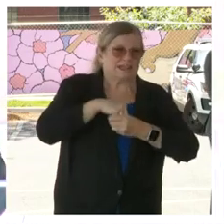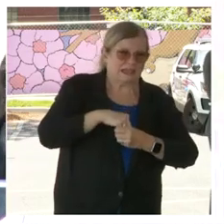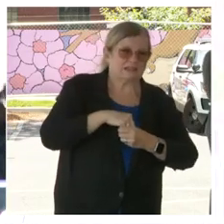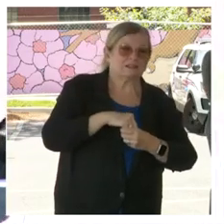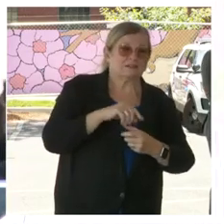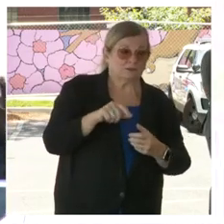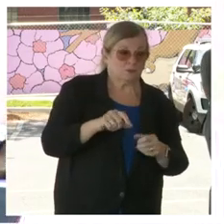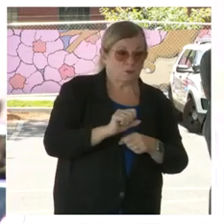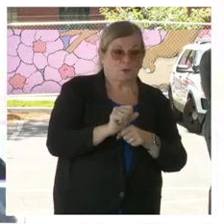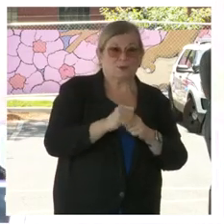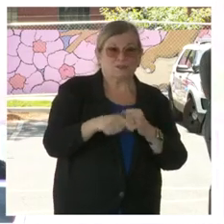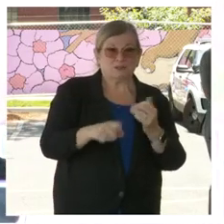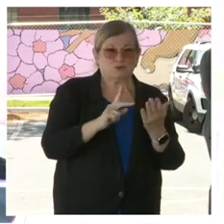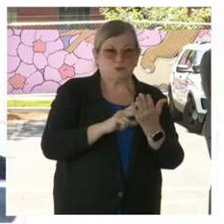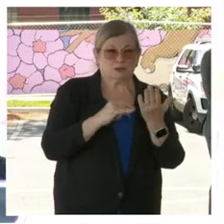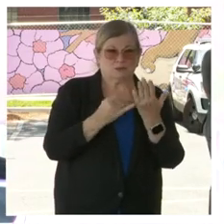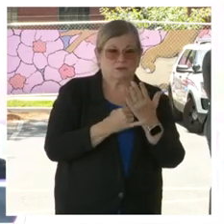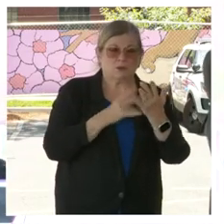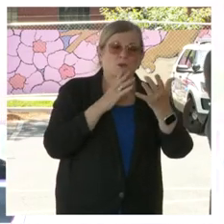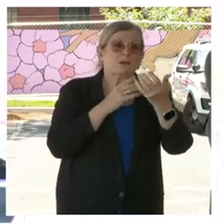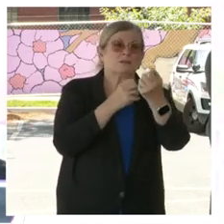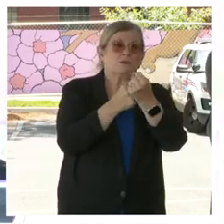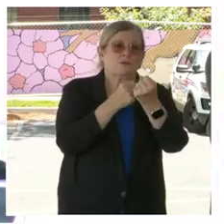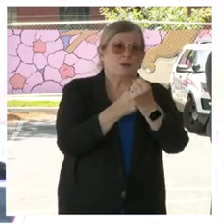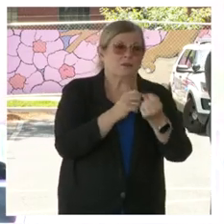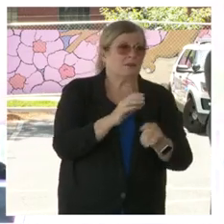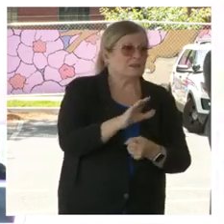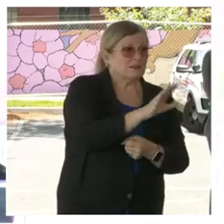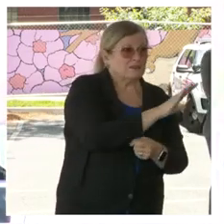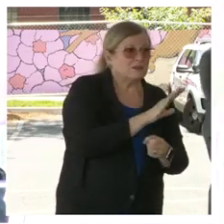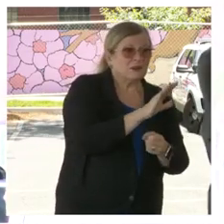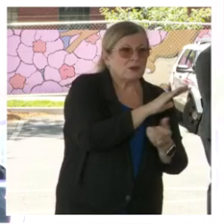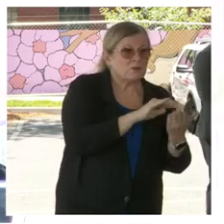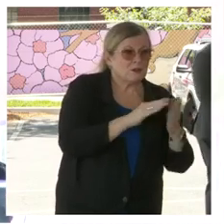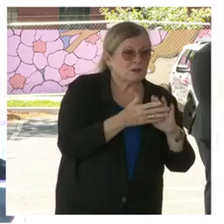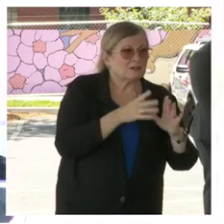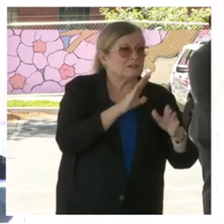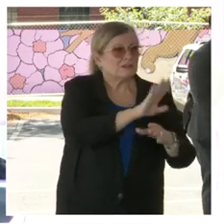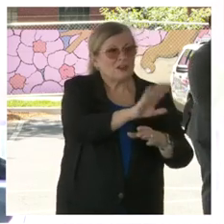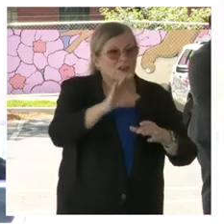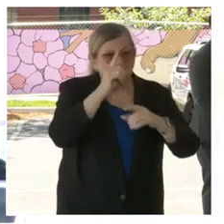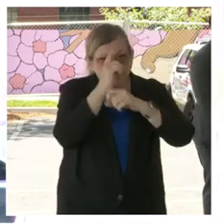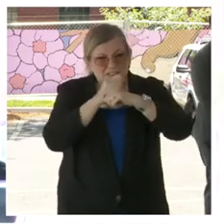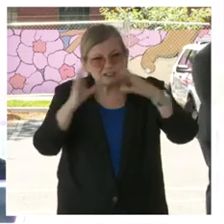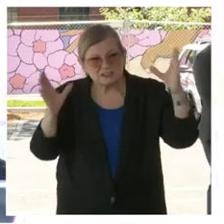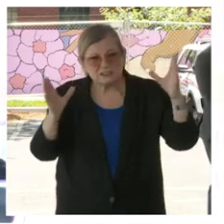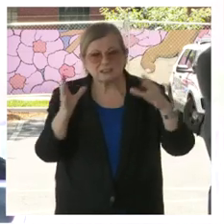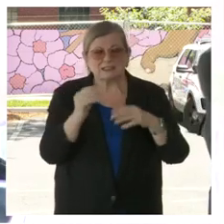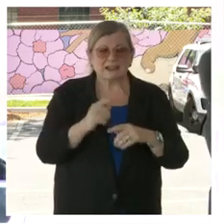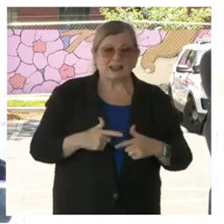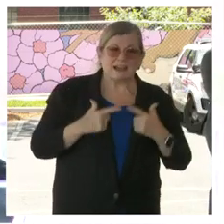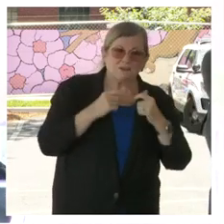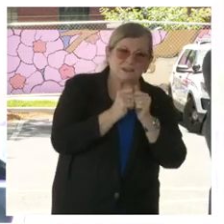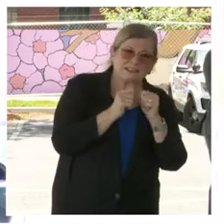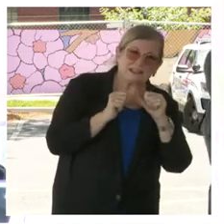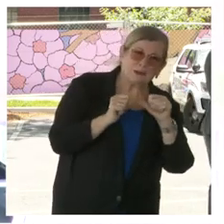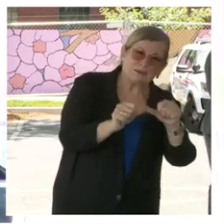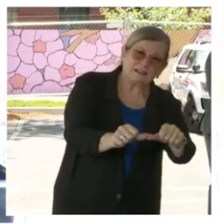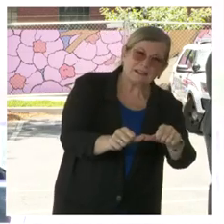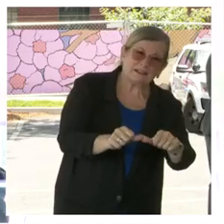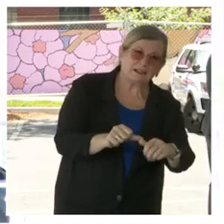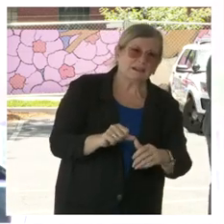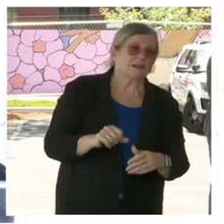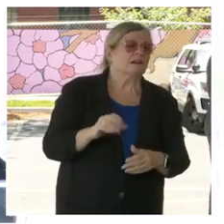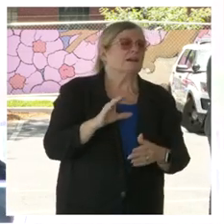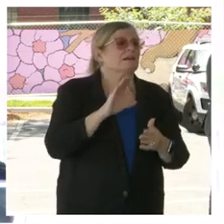that we are co-designing together, that we're trying to talk about the ideas of sustainability, we're talking about community empowerment, we're talking